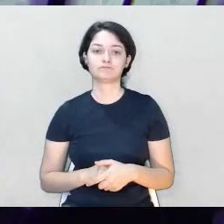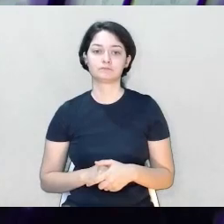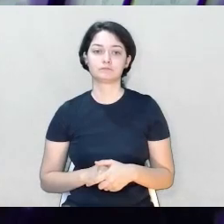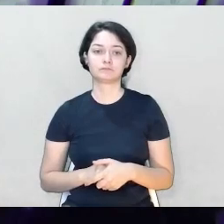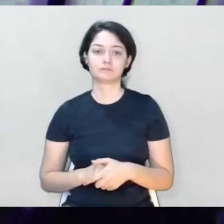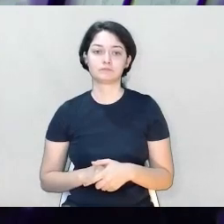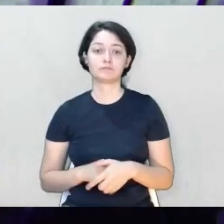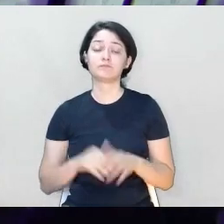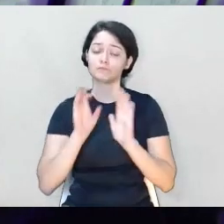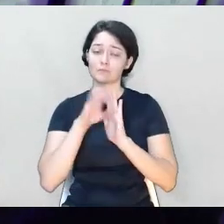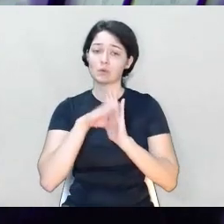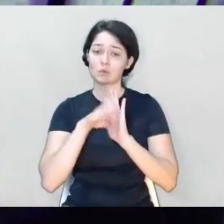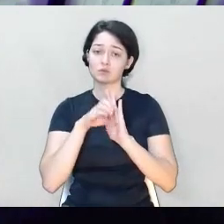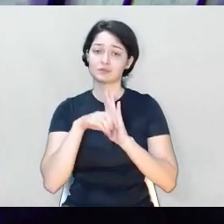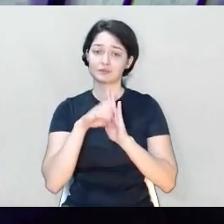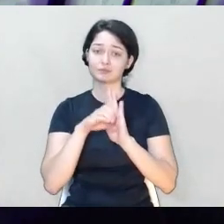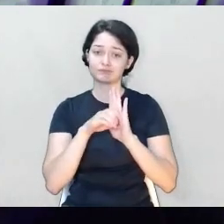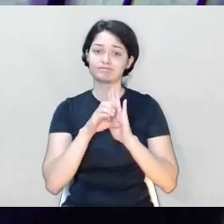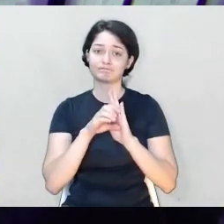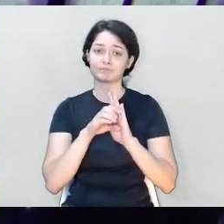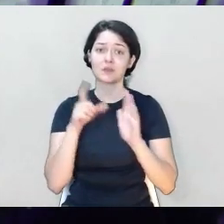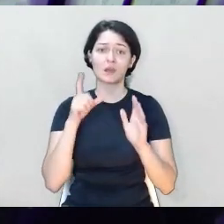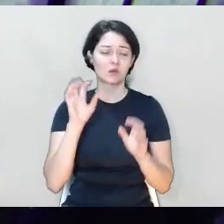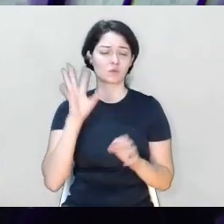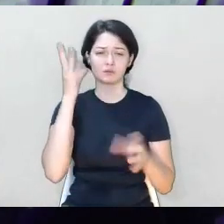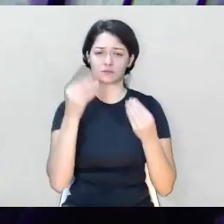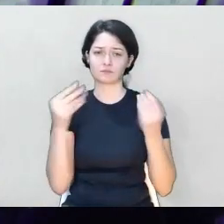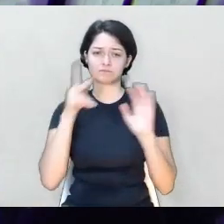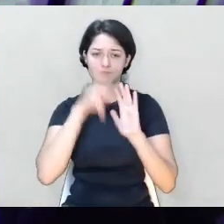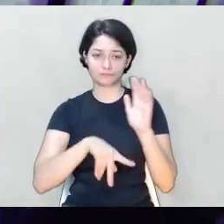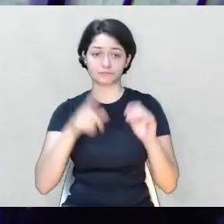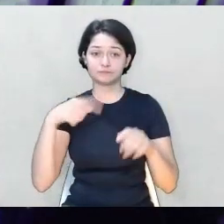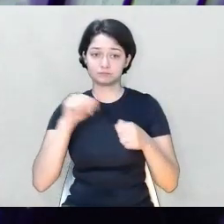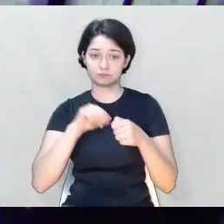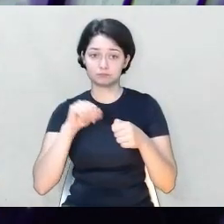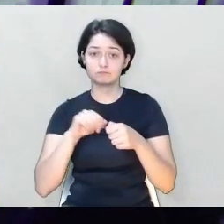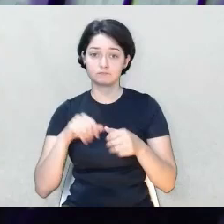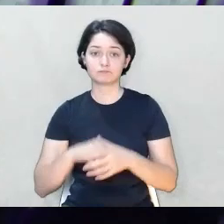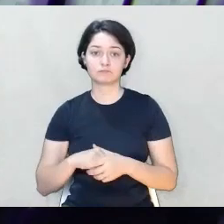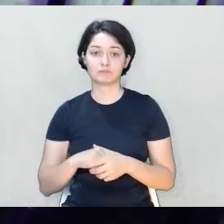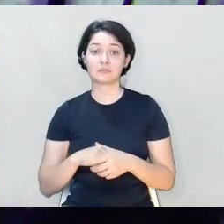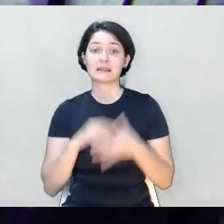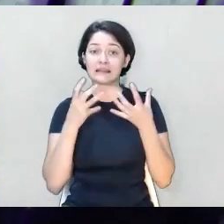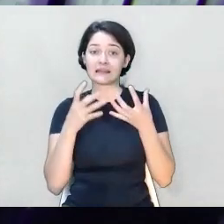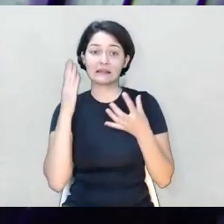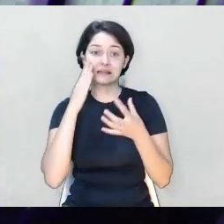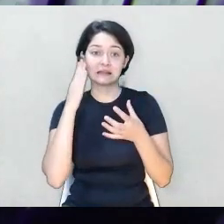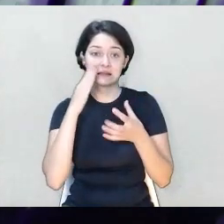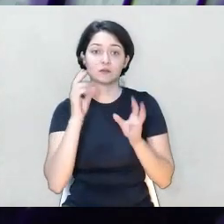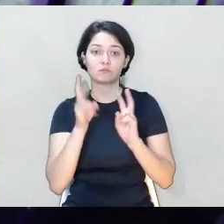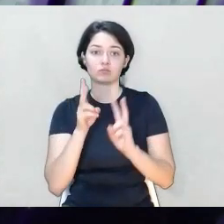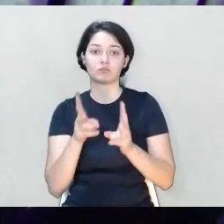to mention on this concept, which happens a great deal in our projects. So we have personalization.